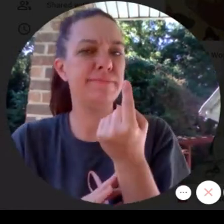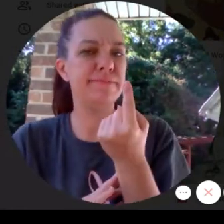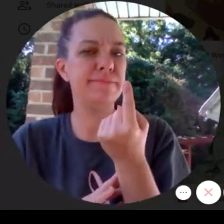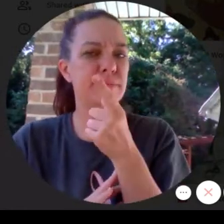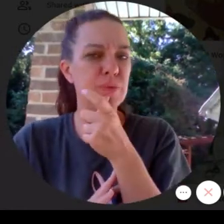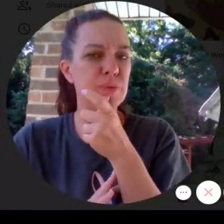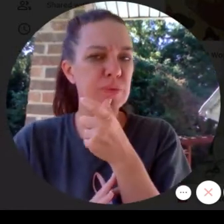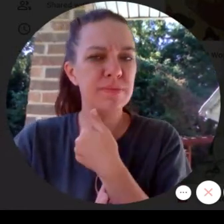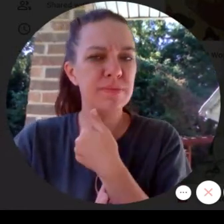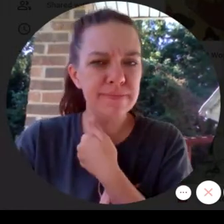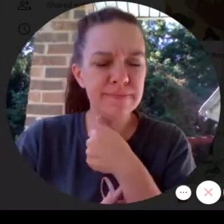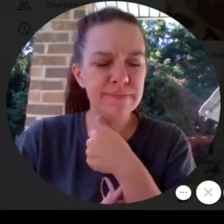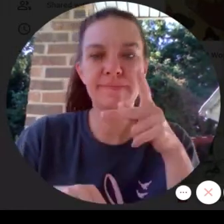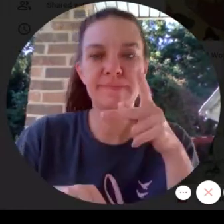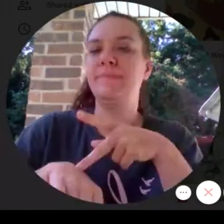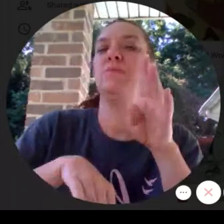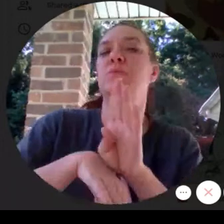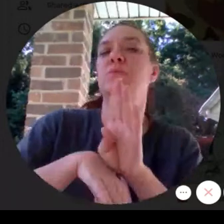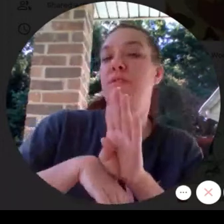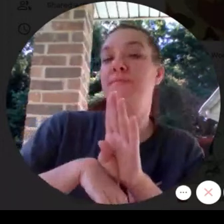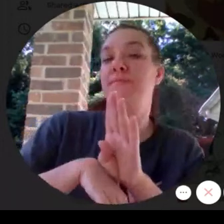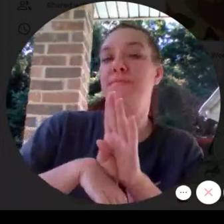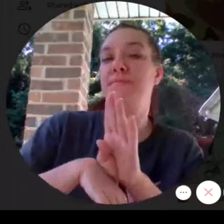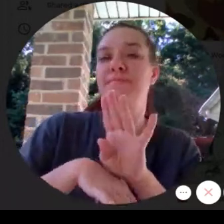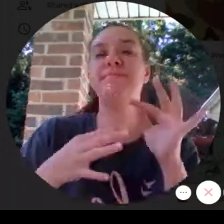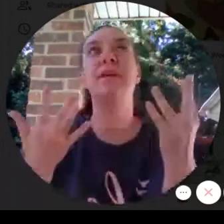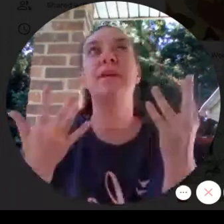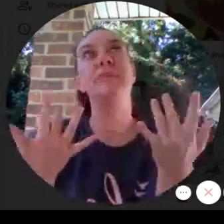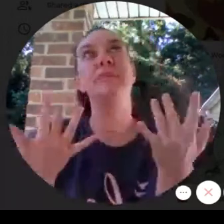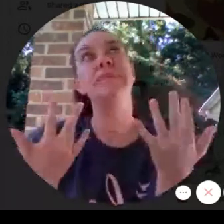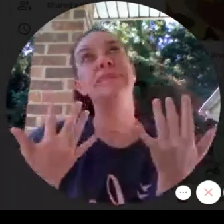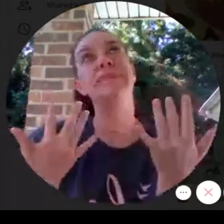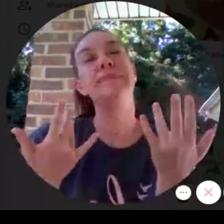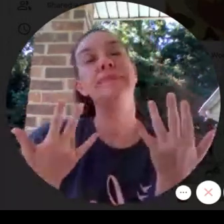Principal Barkin. They waited.